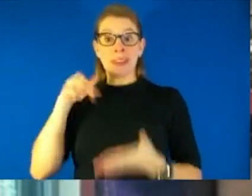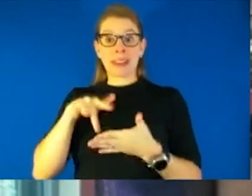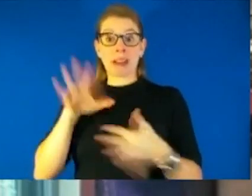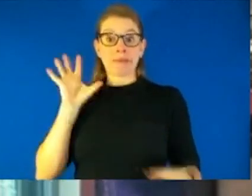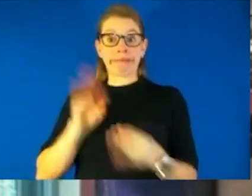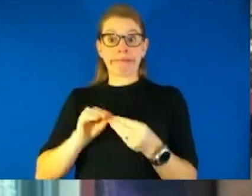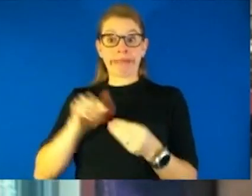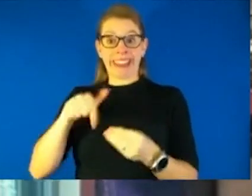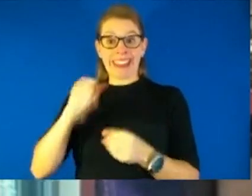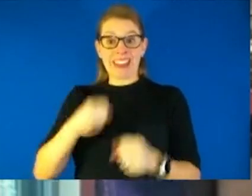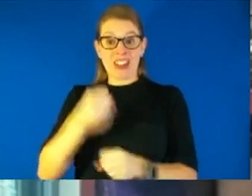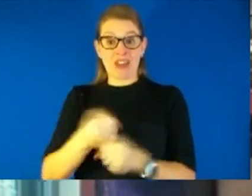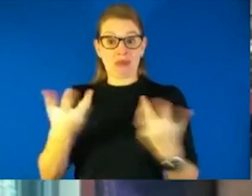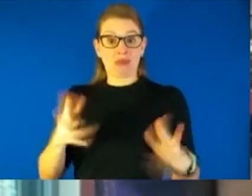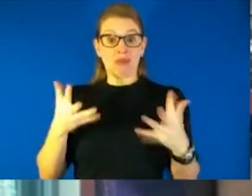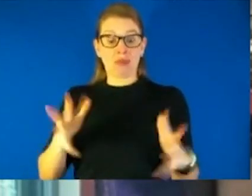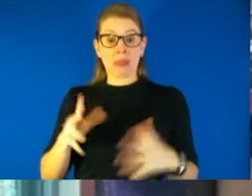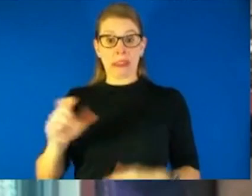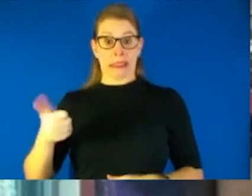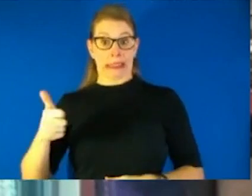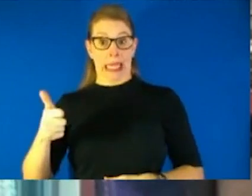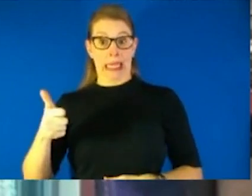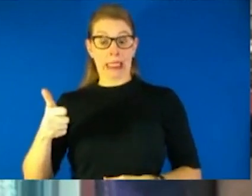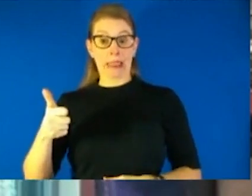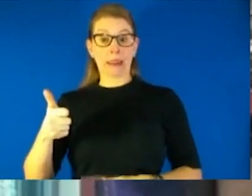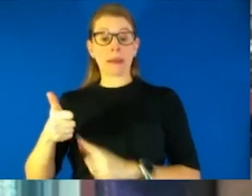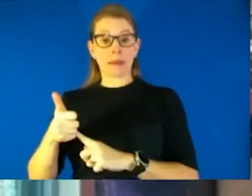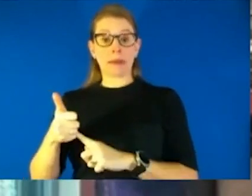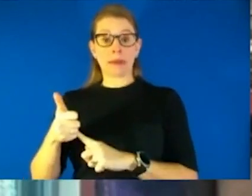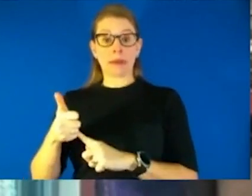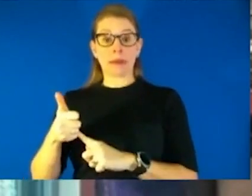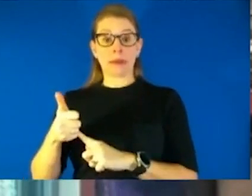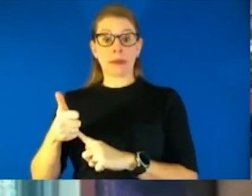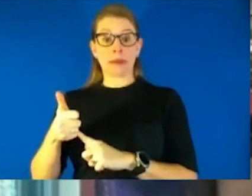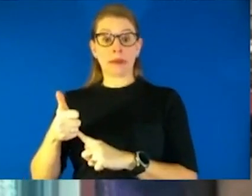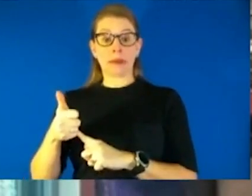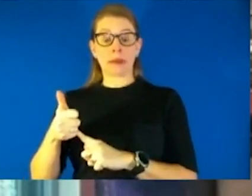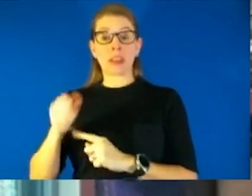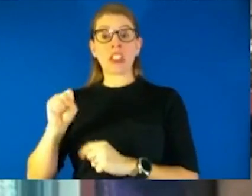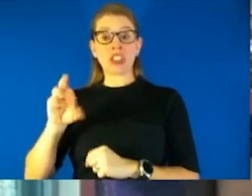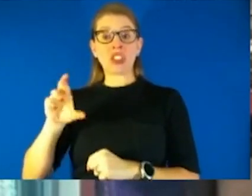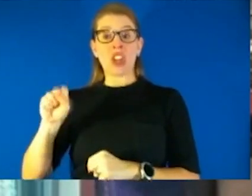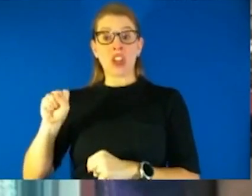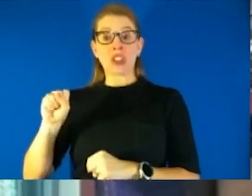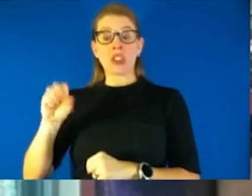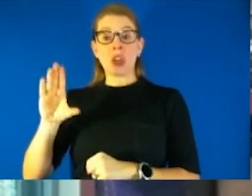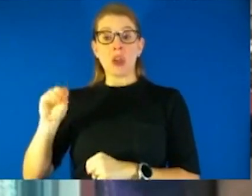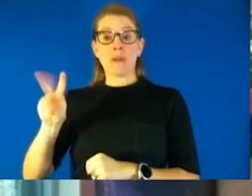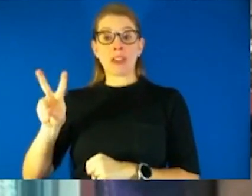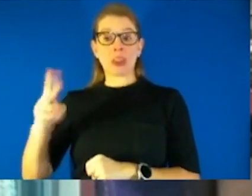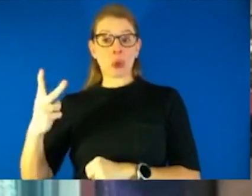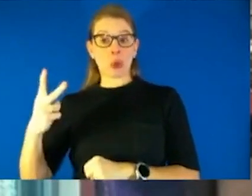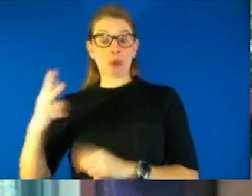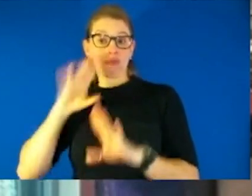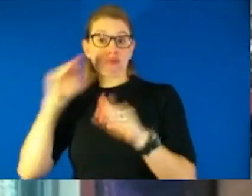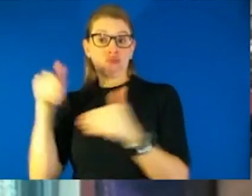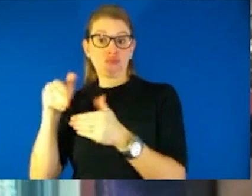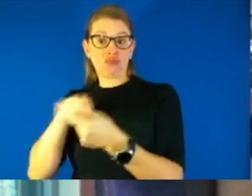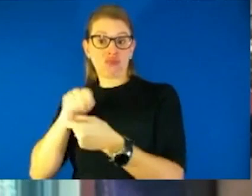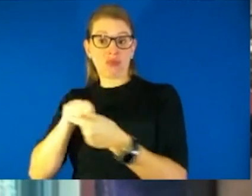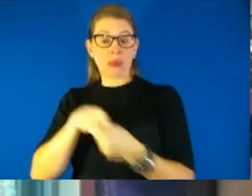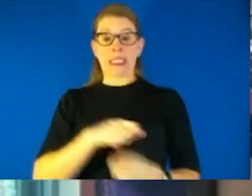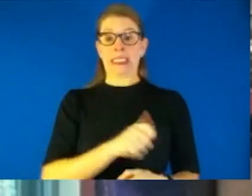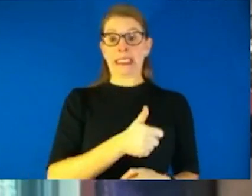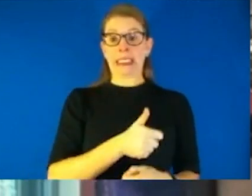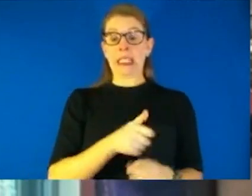this year, 10 of those have been on SARS-CoV-2. And of that 10, 9